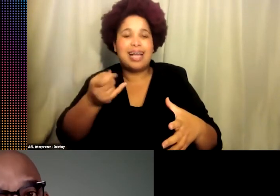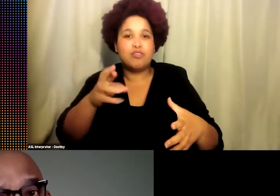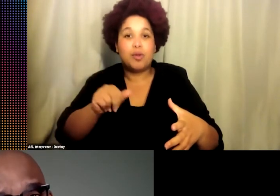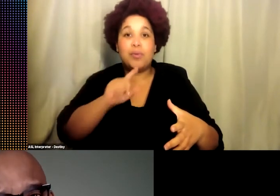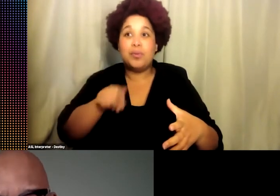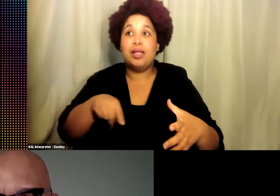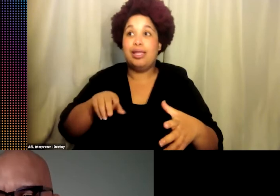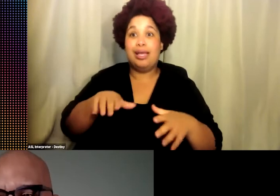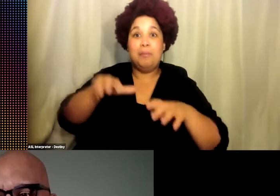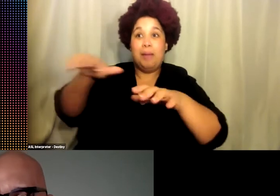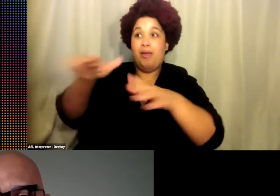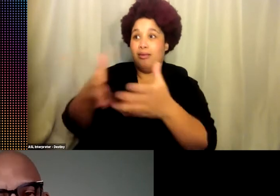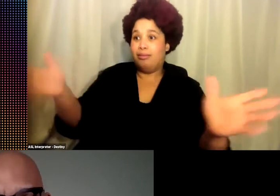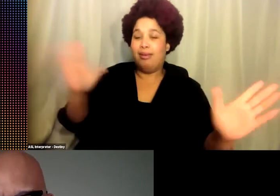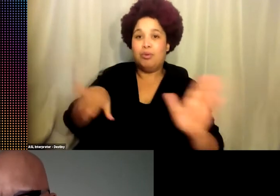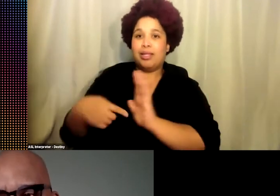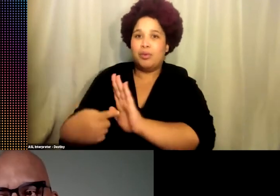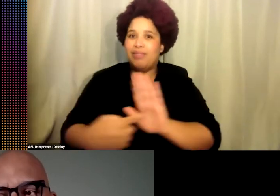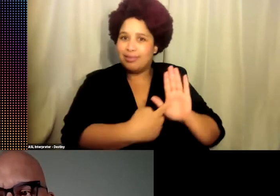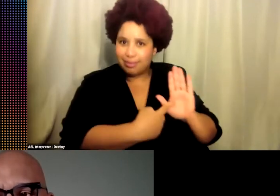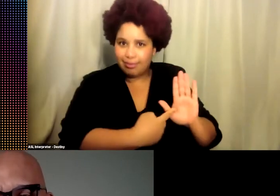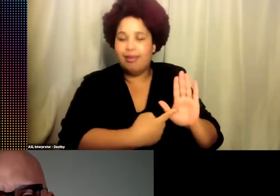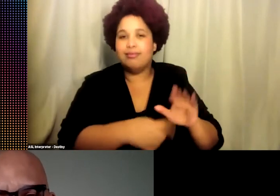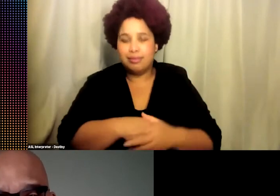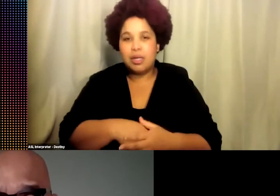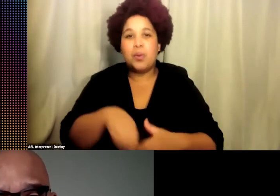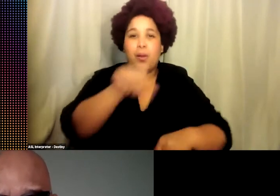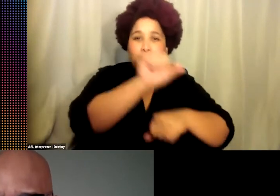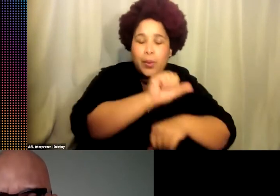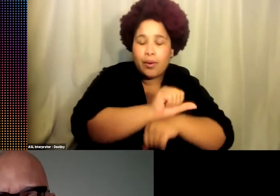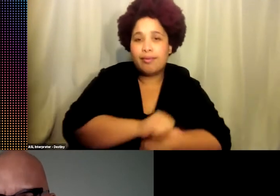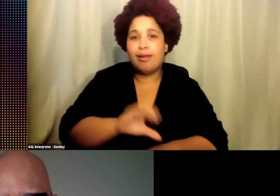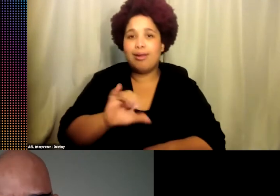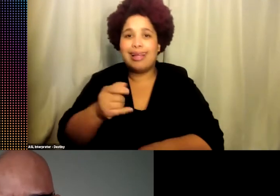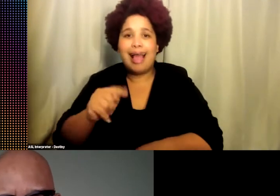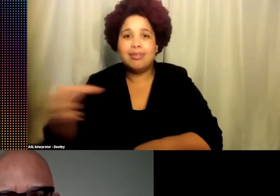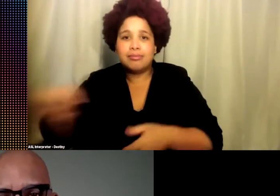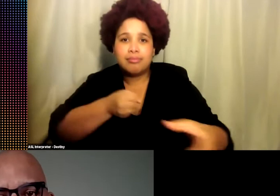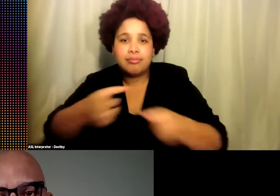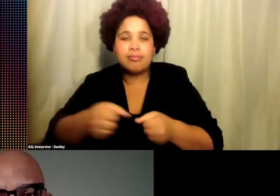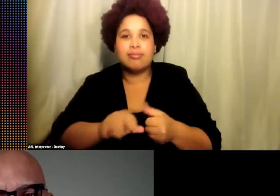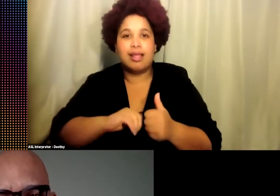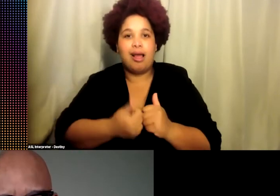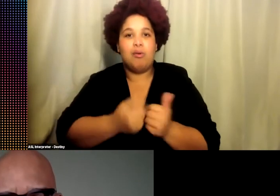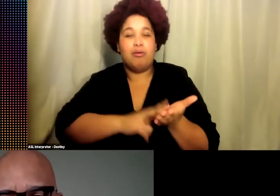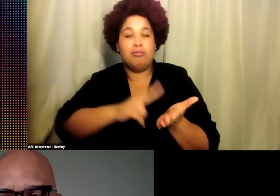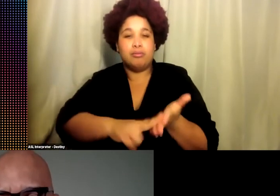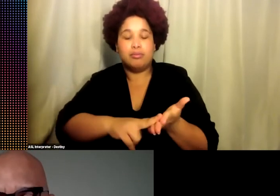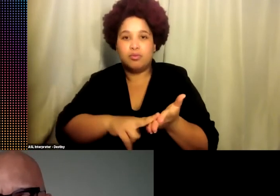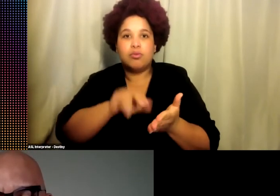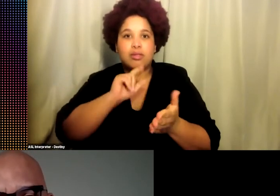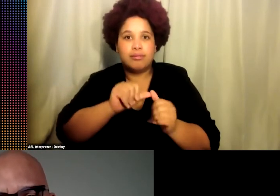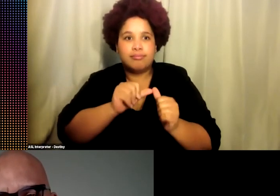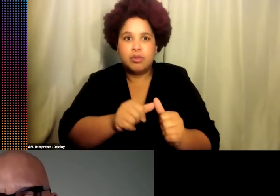And we continue to do so in the work, the casting, and the enforcement of our contracts all throughout the working industry